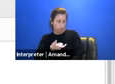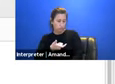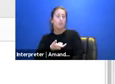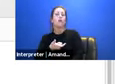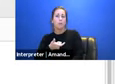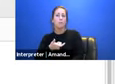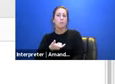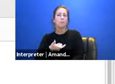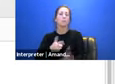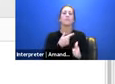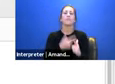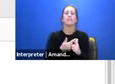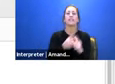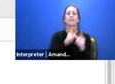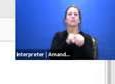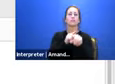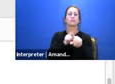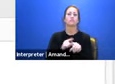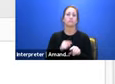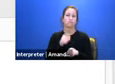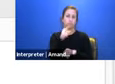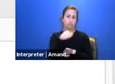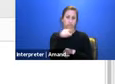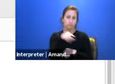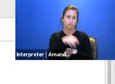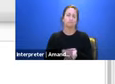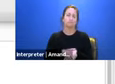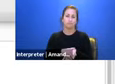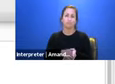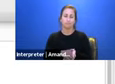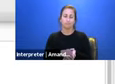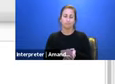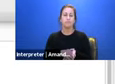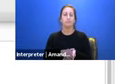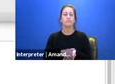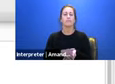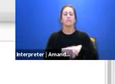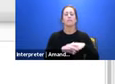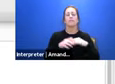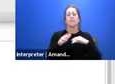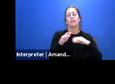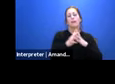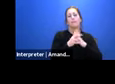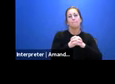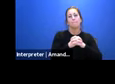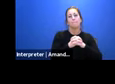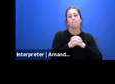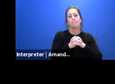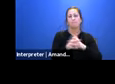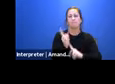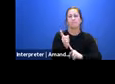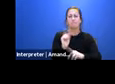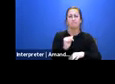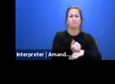these questions accordingly. So as we looked at answering, as we looked at these questions, one second, please.